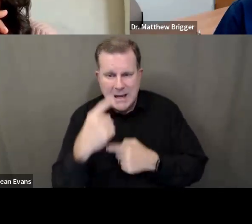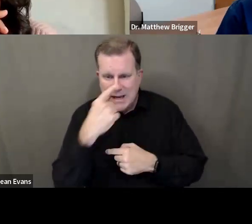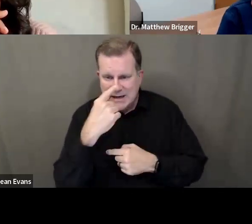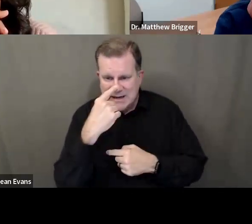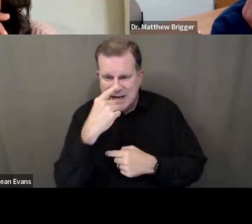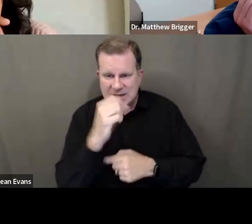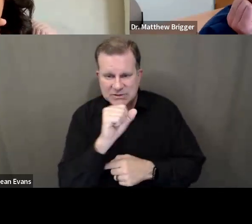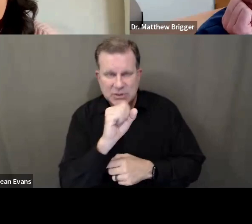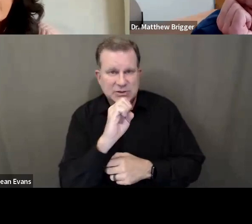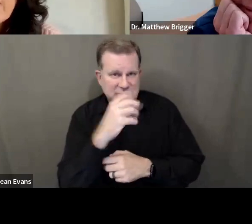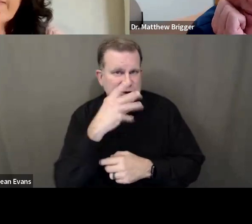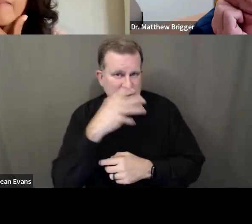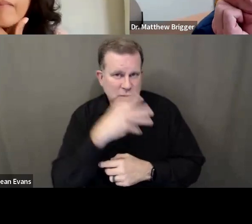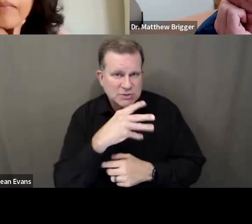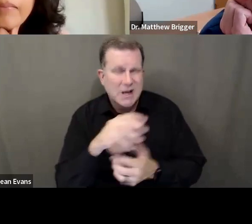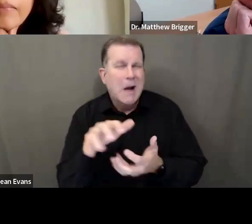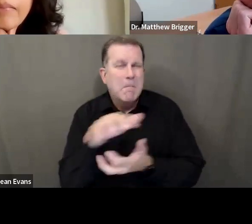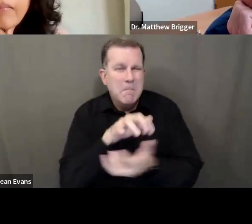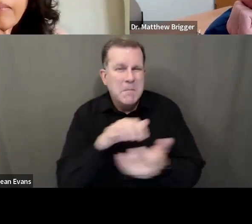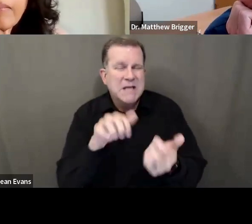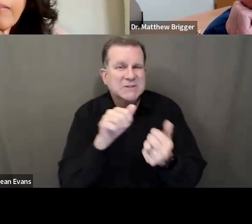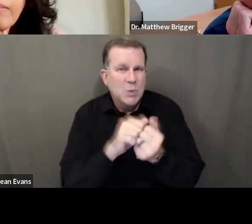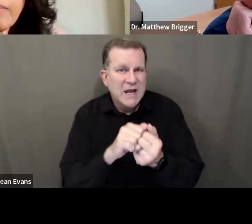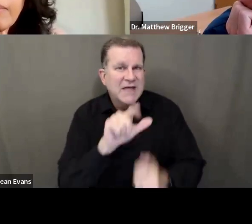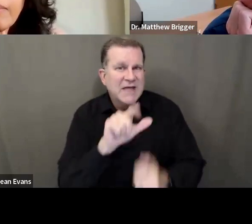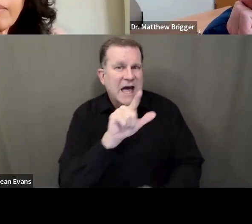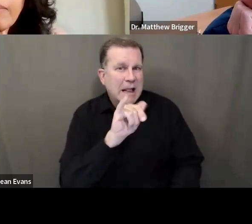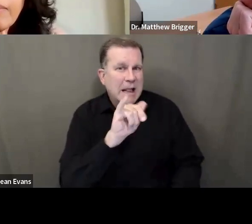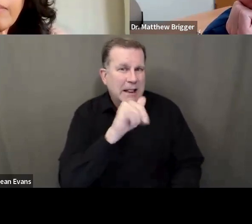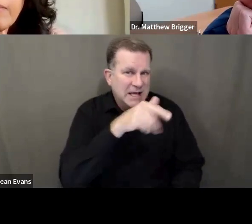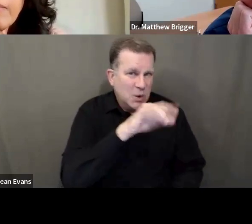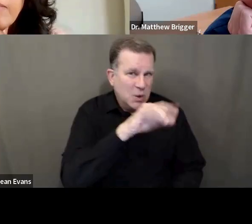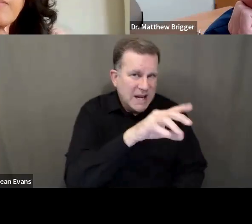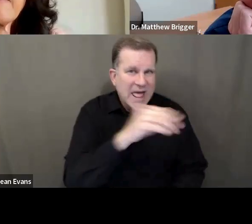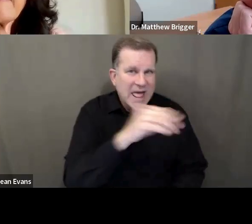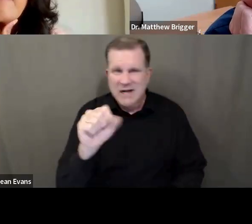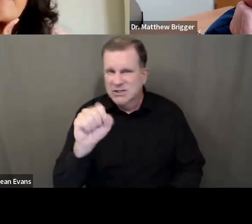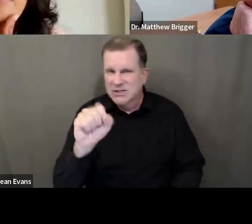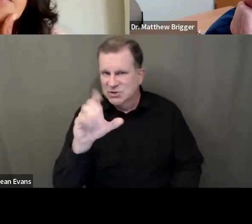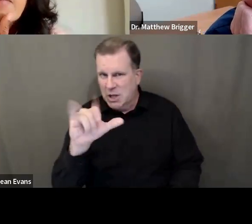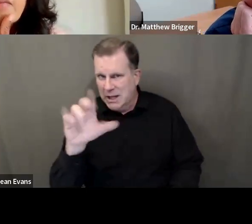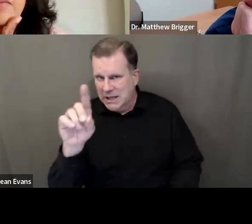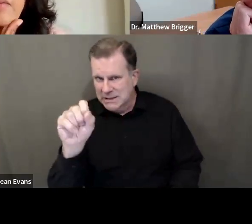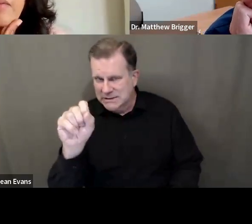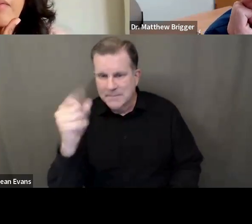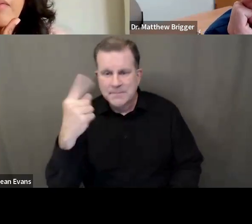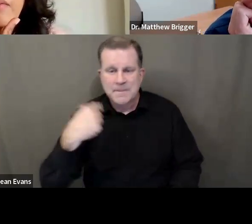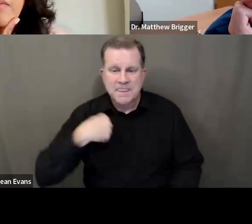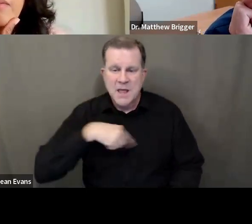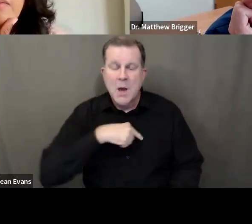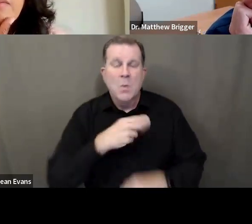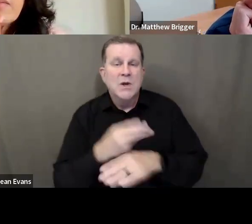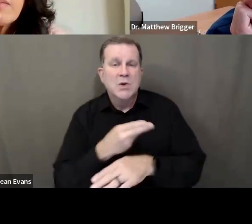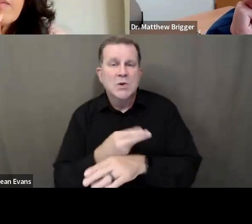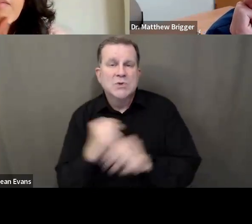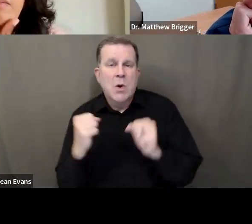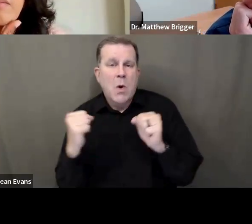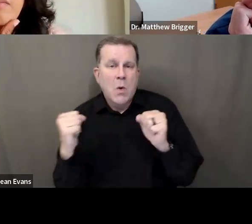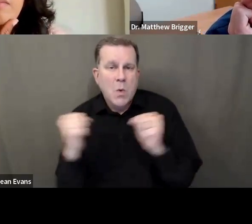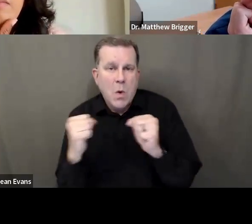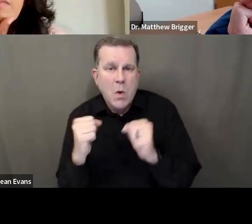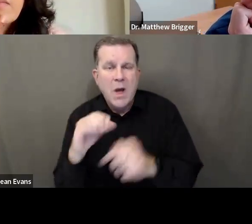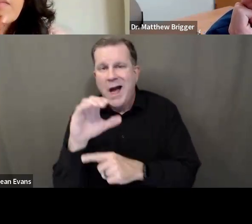with liquids and solids. We had some improvement using cold carbonated liquids to